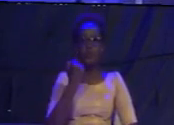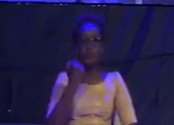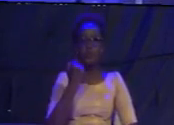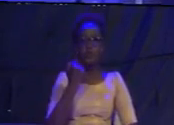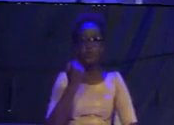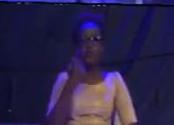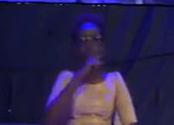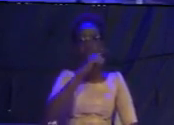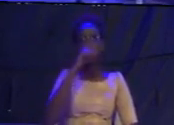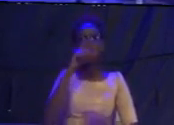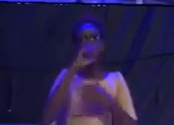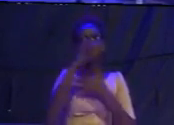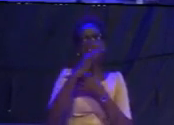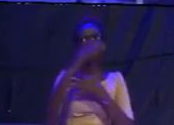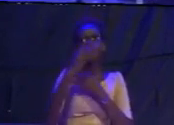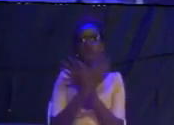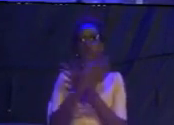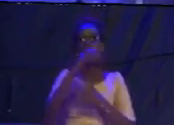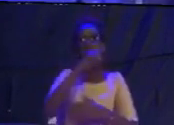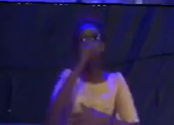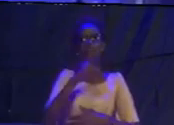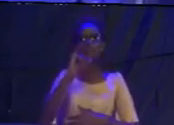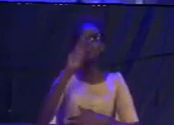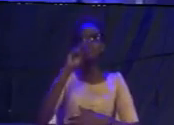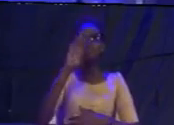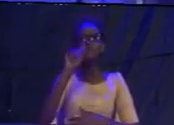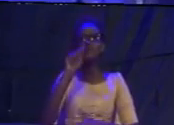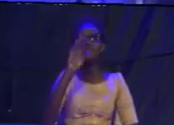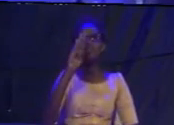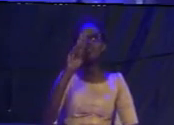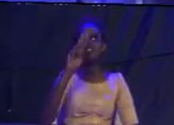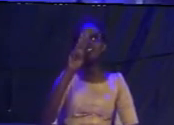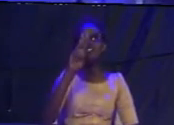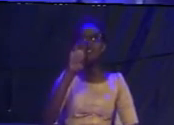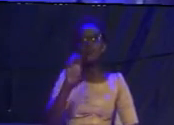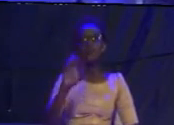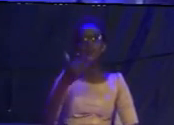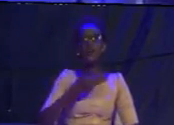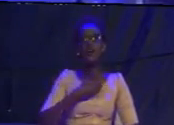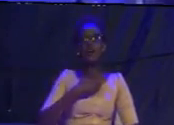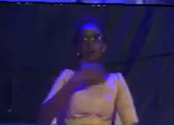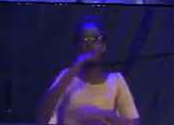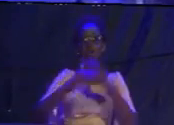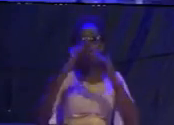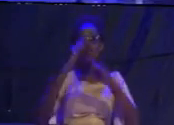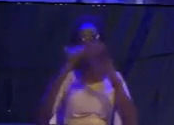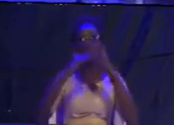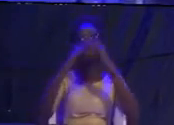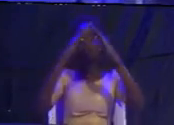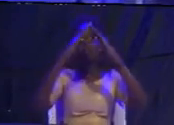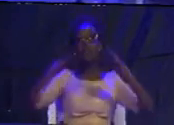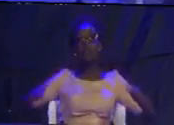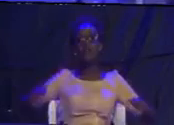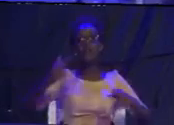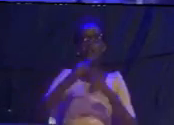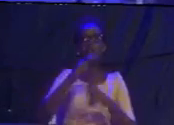country. Zimbabwe yari ikomeye. Zimbabwe was great. Zimbabwe rumu yari ifite amazu y'amagorofa maremare y'amabuye bitaye ngo